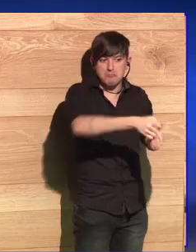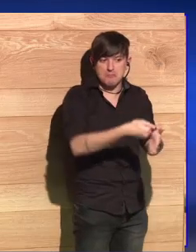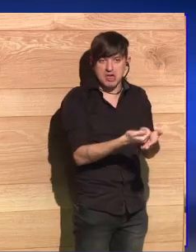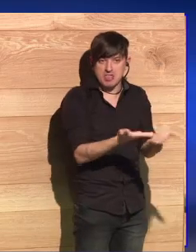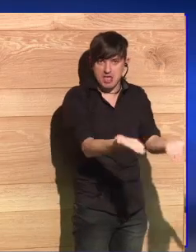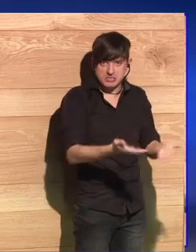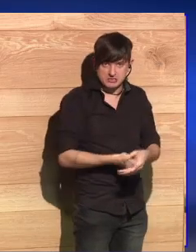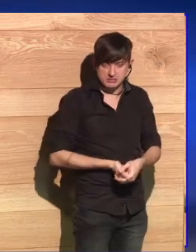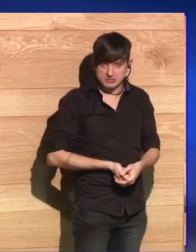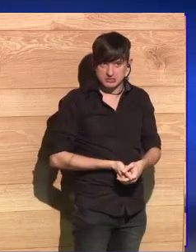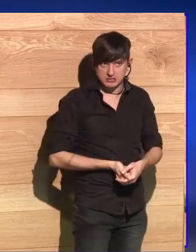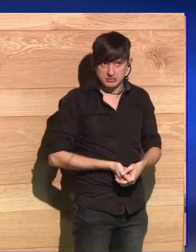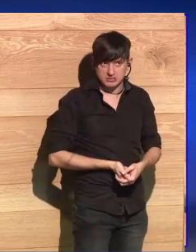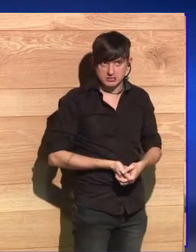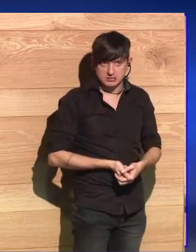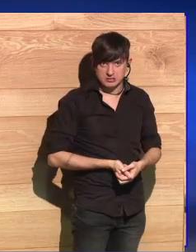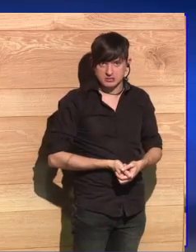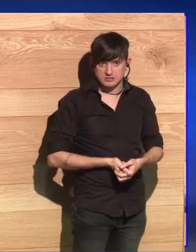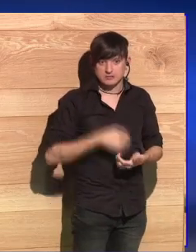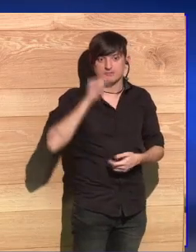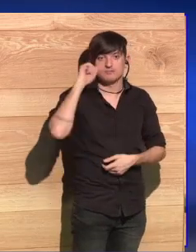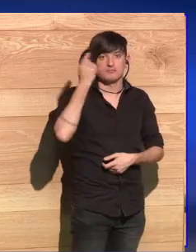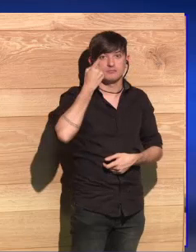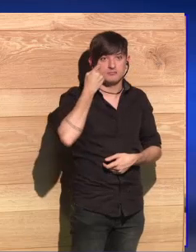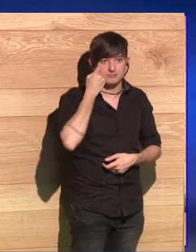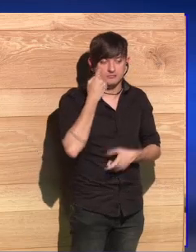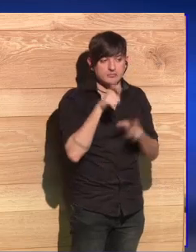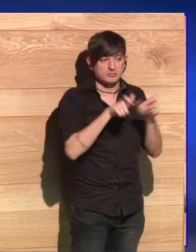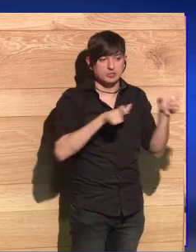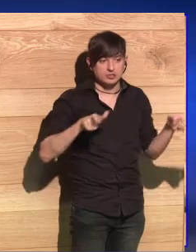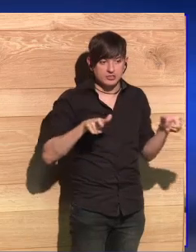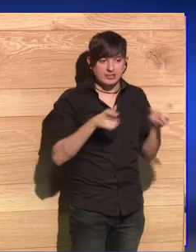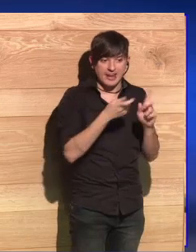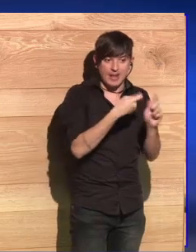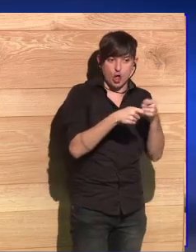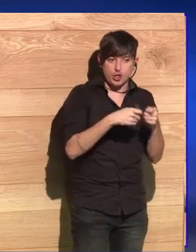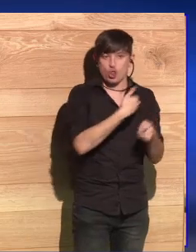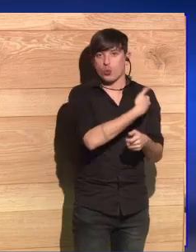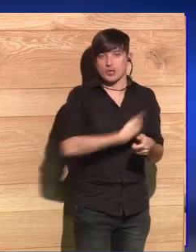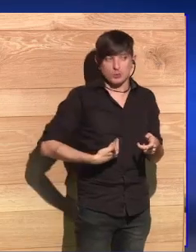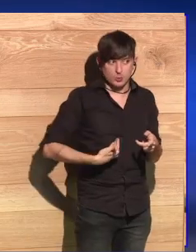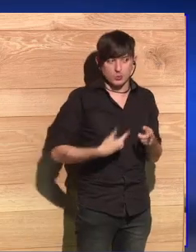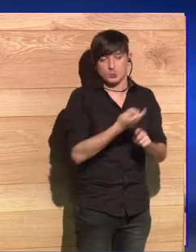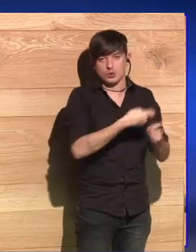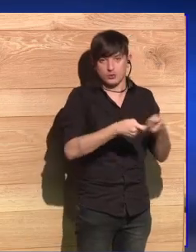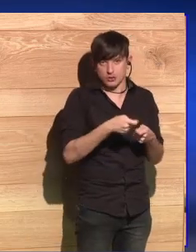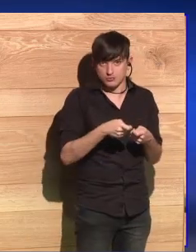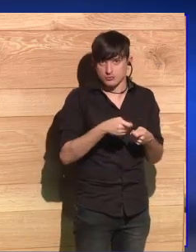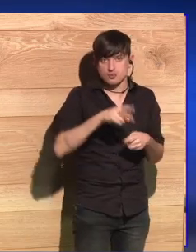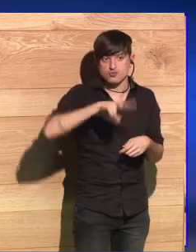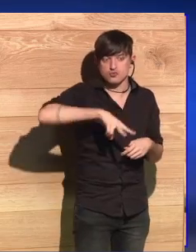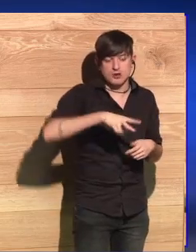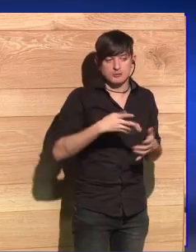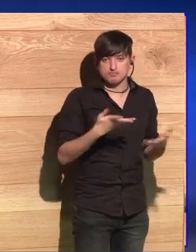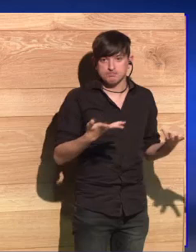that the people that ran the trailer rental place never showed up before 6